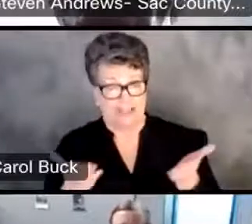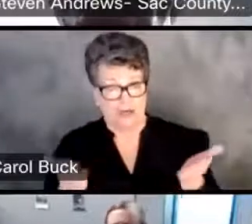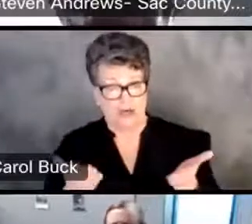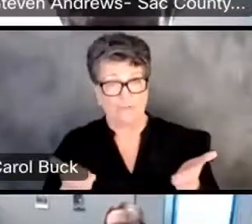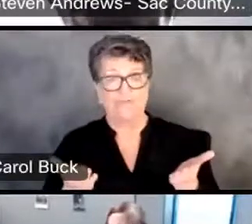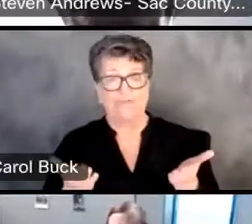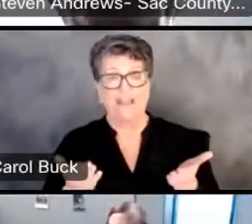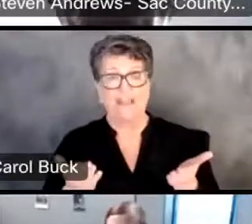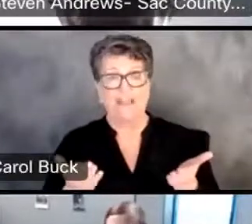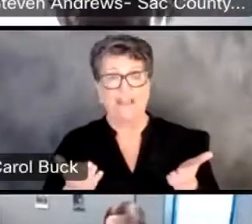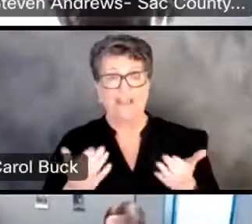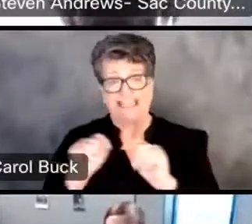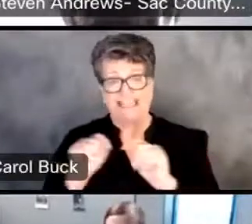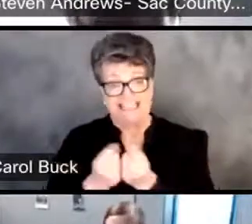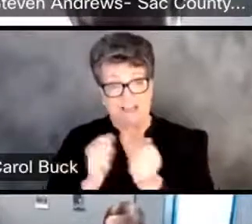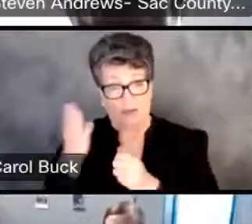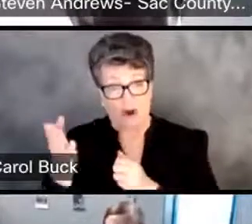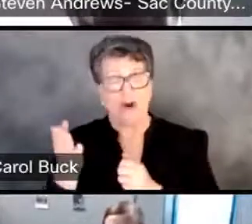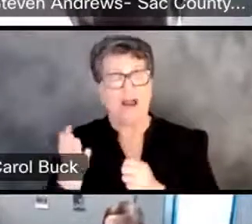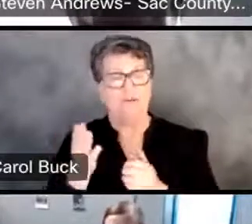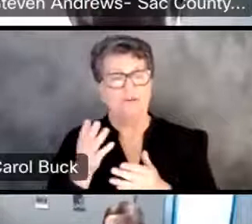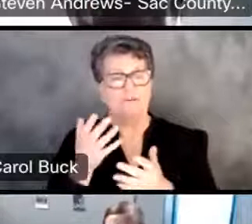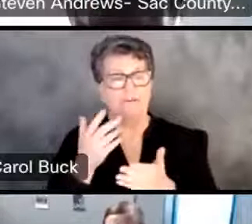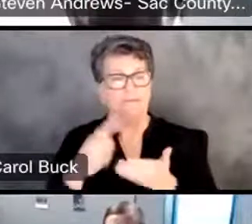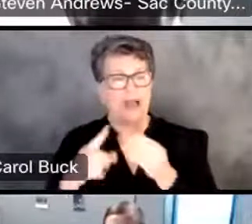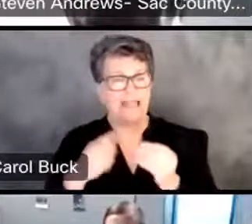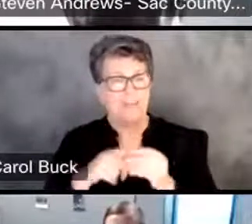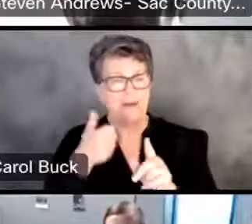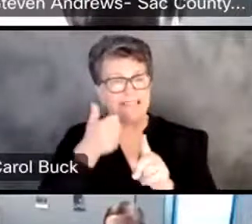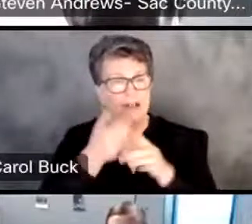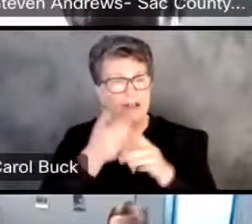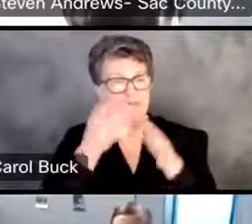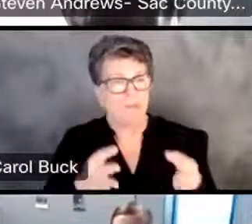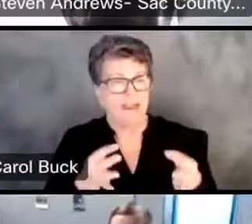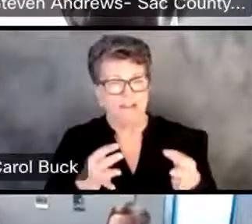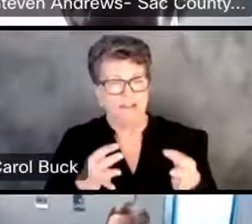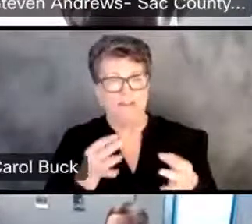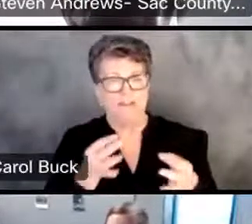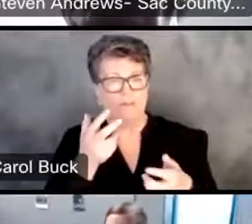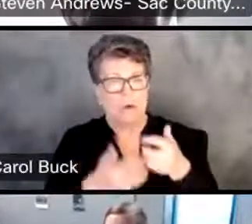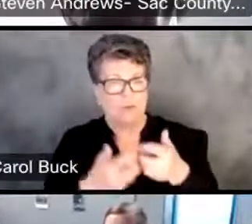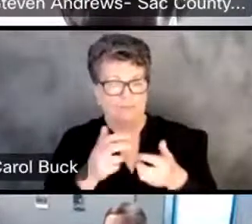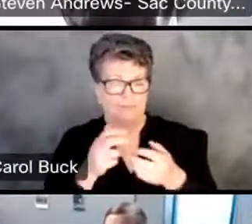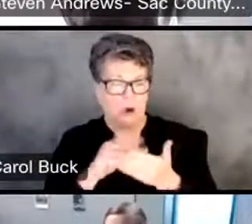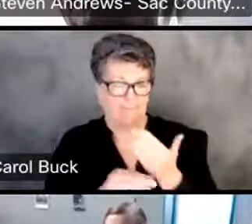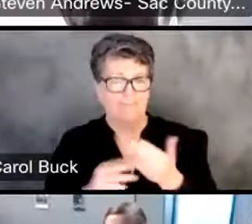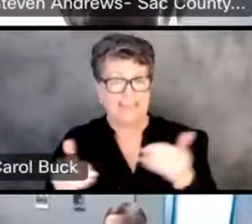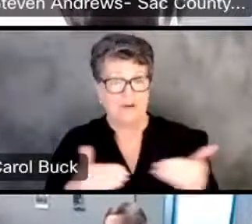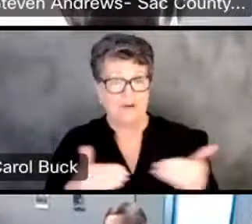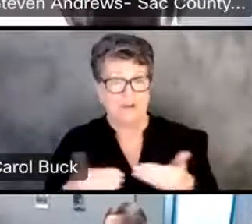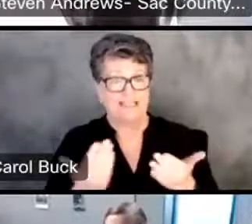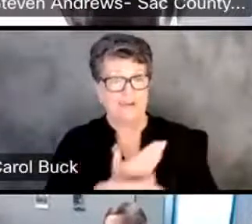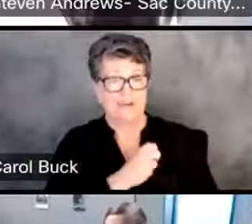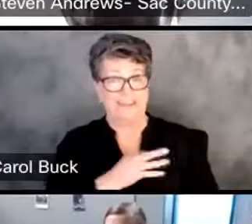has a team with her, and we're going to be talking about some self-determination program and introducing some of our new staff. So I will turn it over to